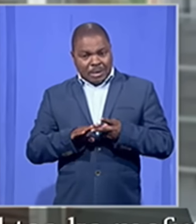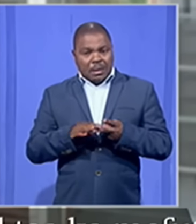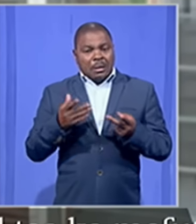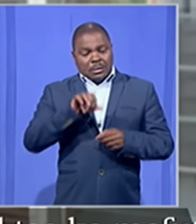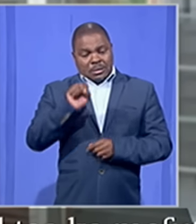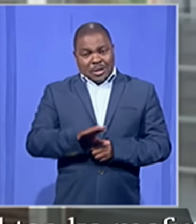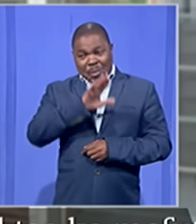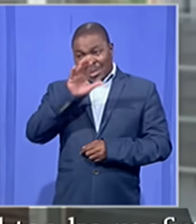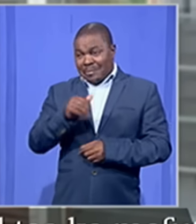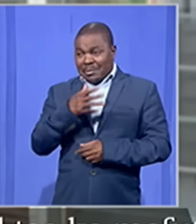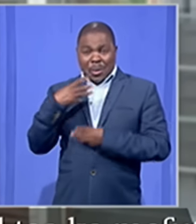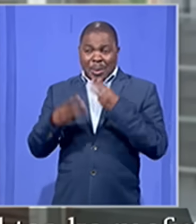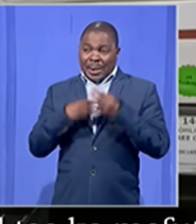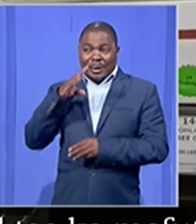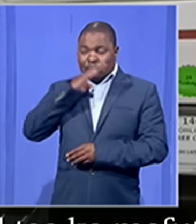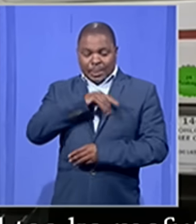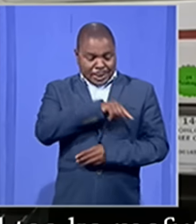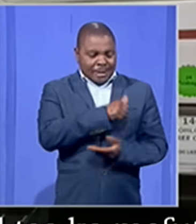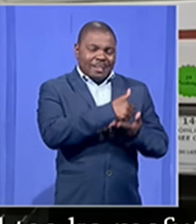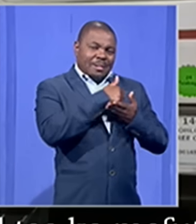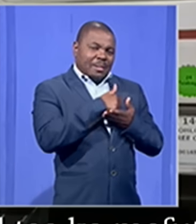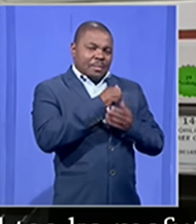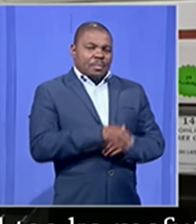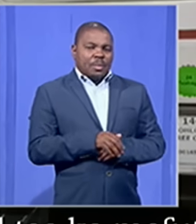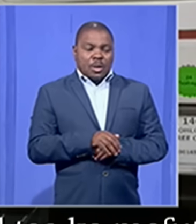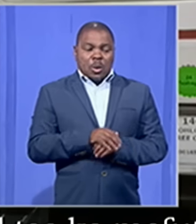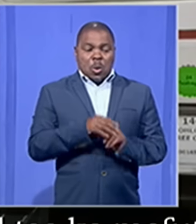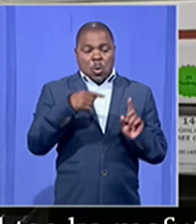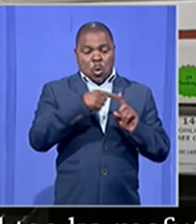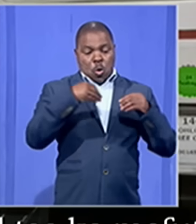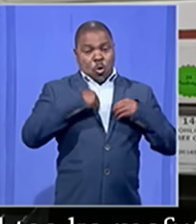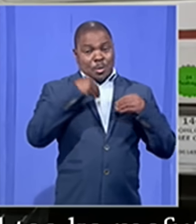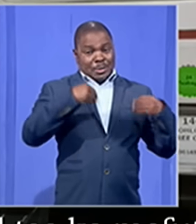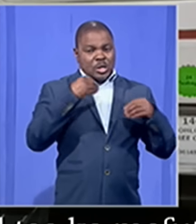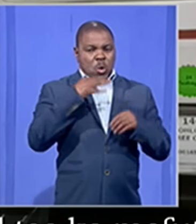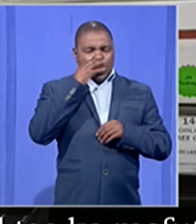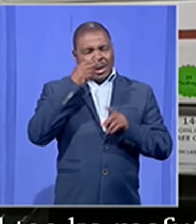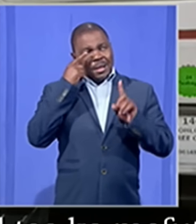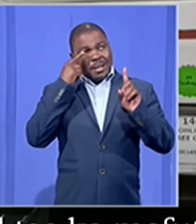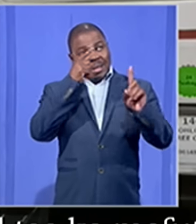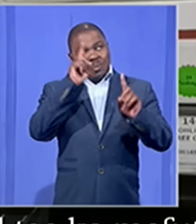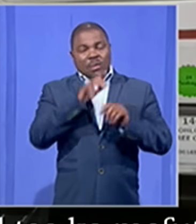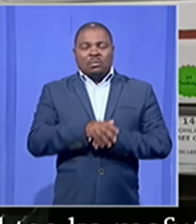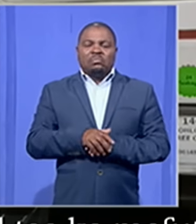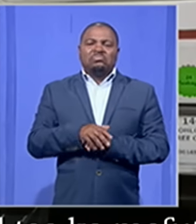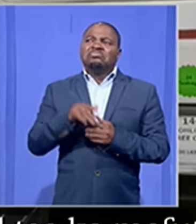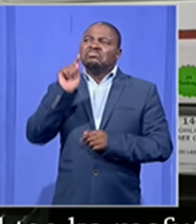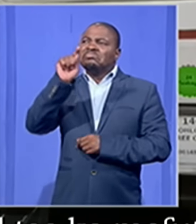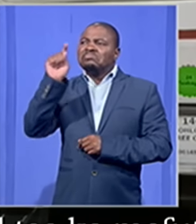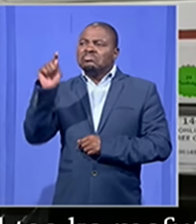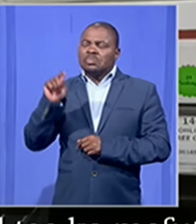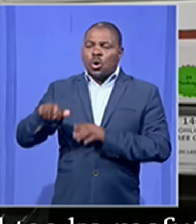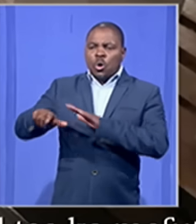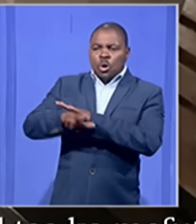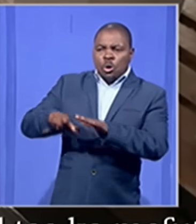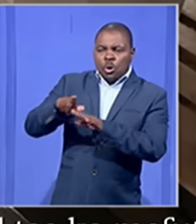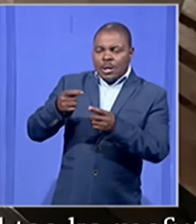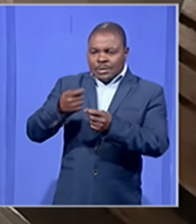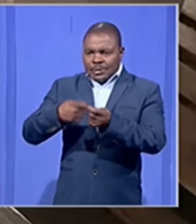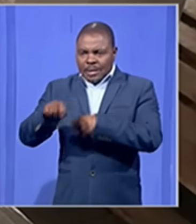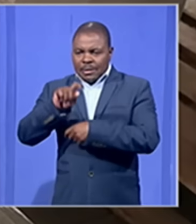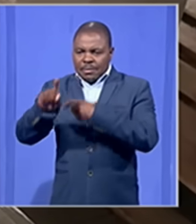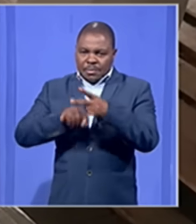Africa go sene lešomo. Moshomane o re leano la gagwe ke go thoma ka go rekišetša mebaraka ya go balega ya selegae pele ga ge